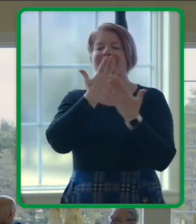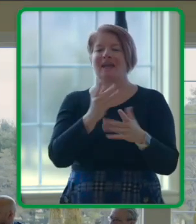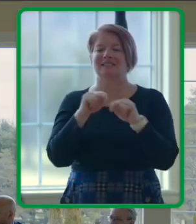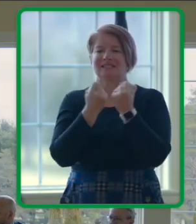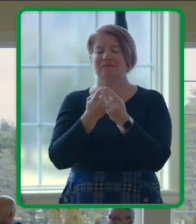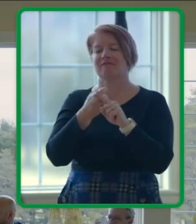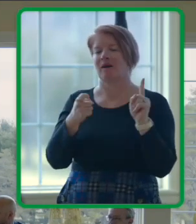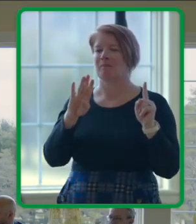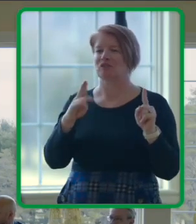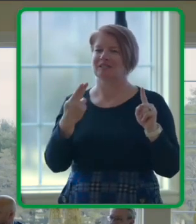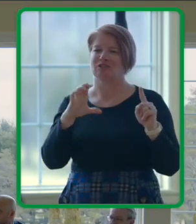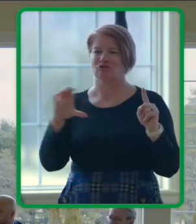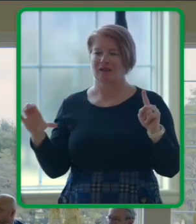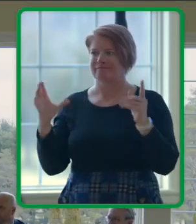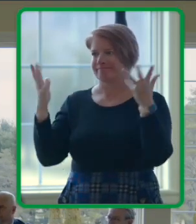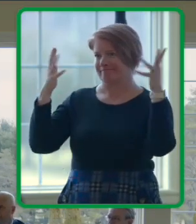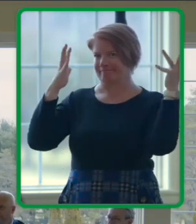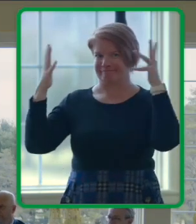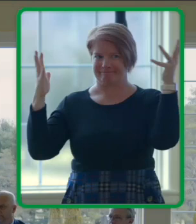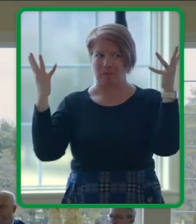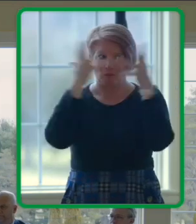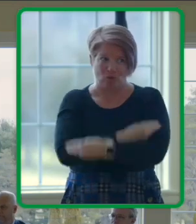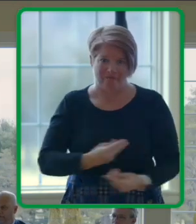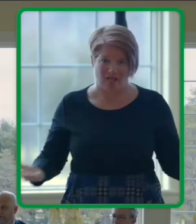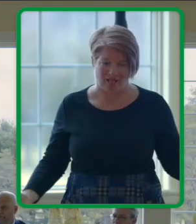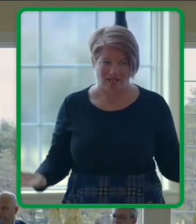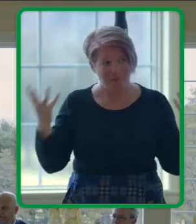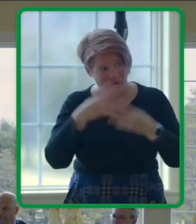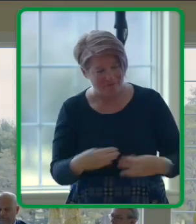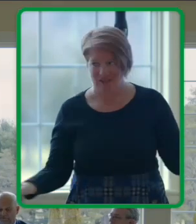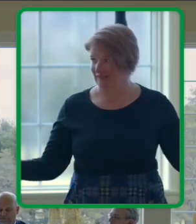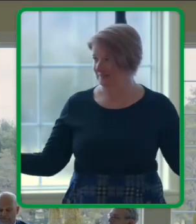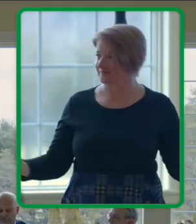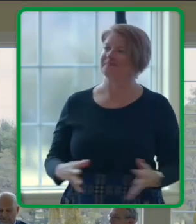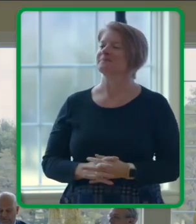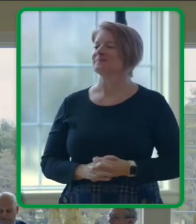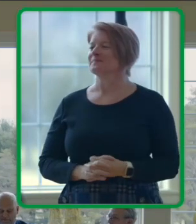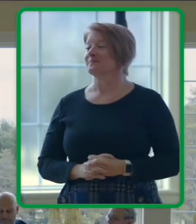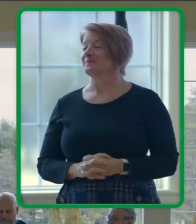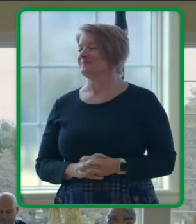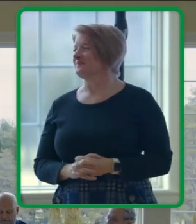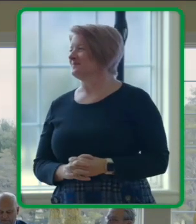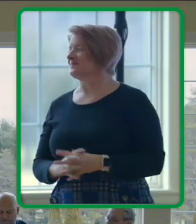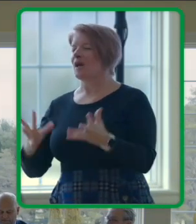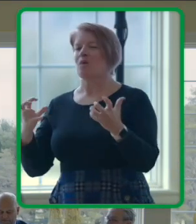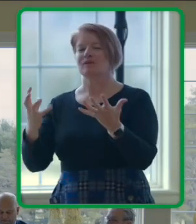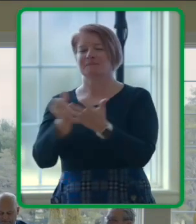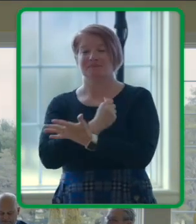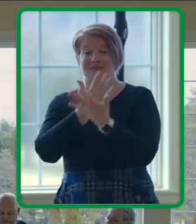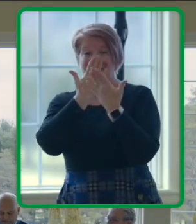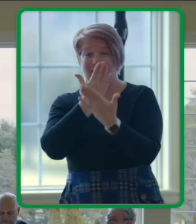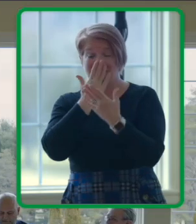at Berkshire Hills Country Club. Big round of applause for them. Didn't they do a beautiful job? And I want to thank